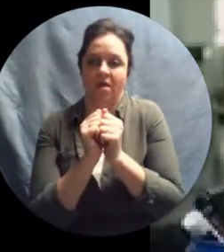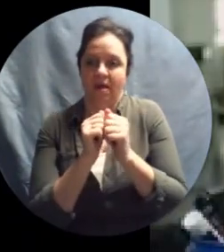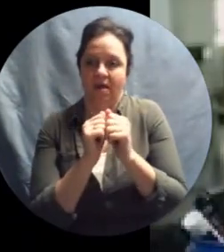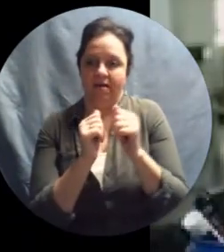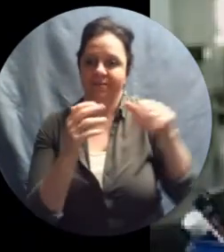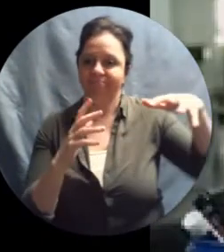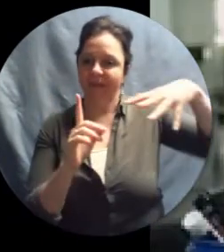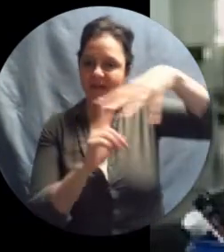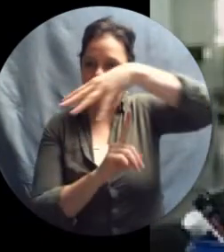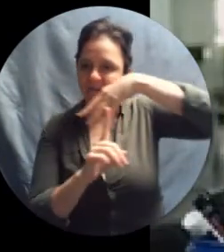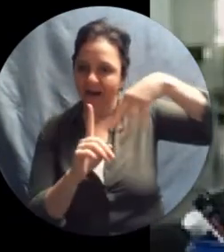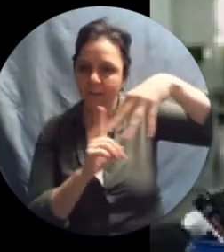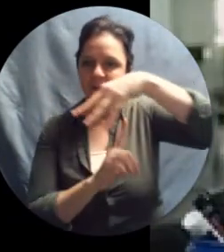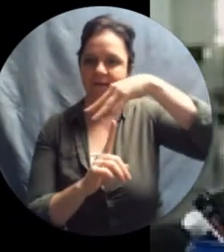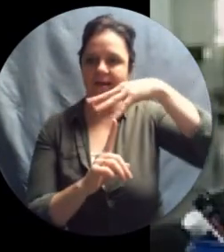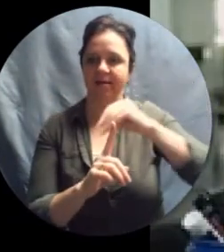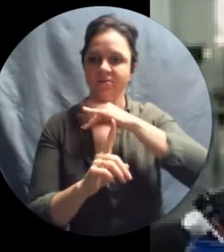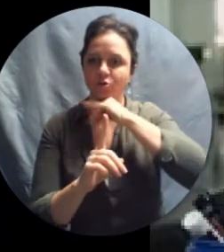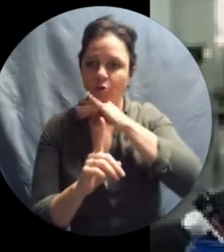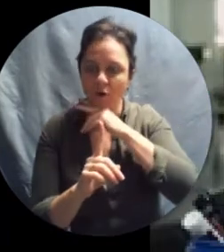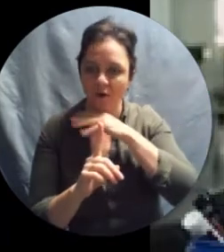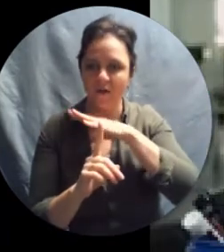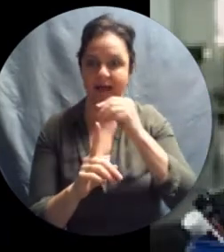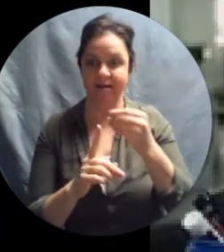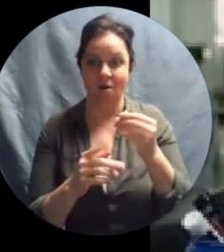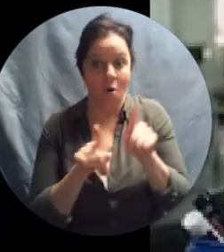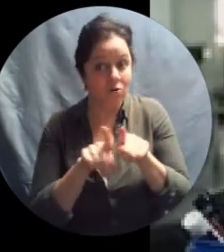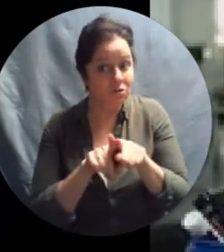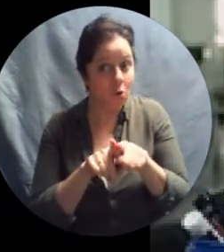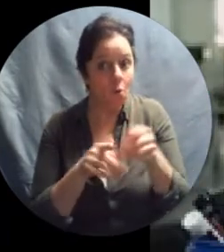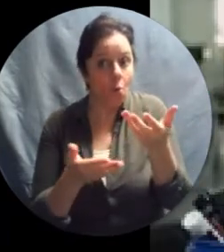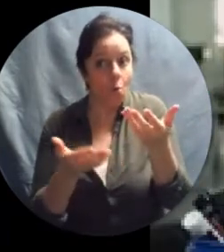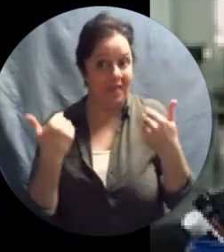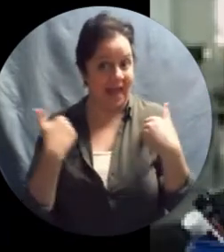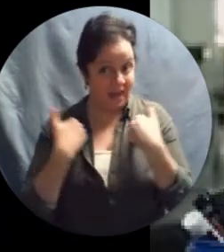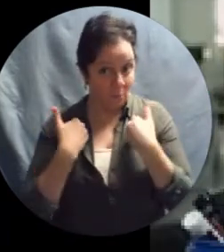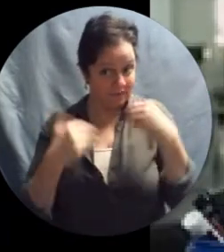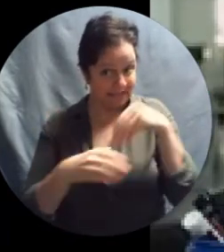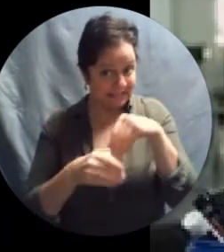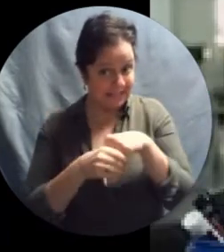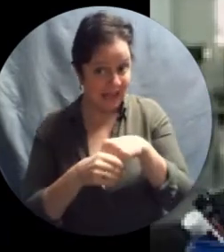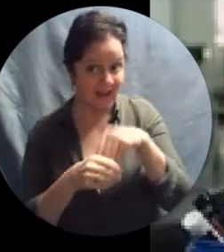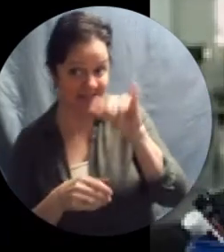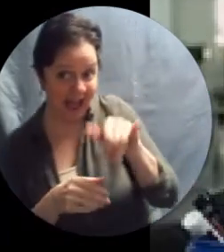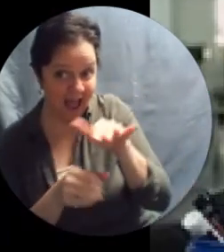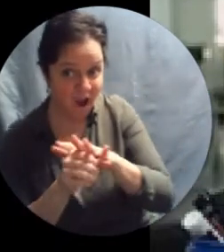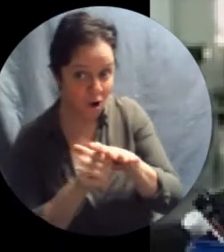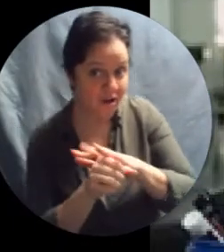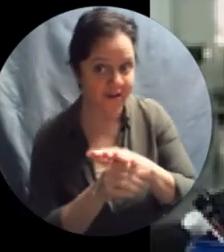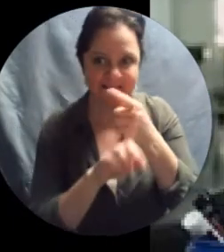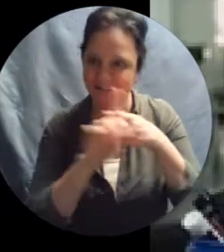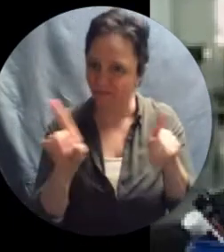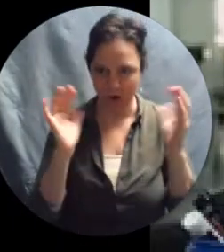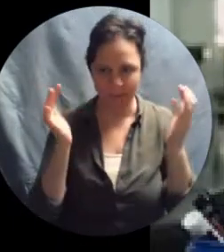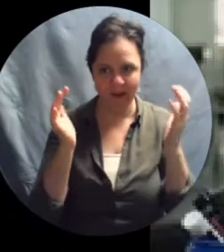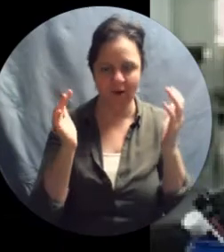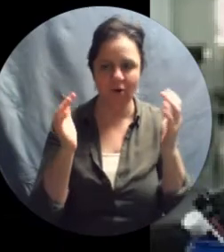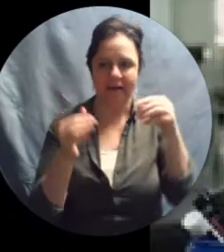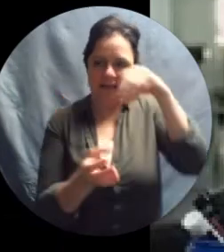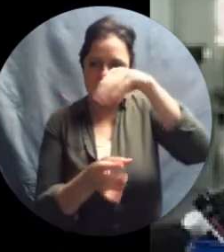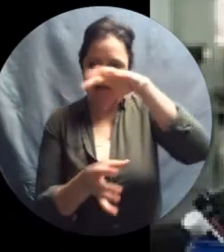and because of that, it's also going to be different in species composition. What you see on the edge of a forest is different than what you see in the interior of